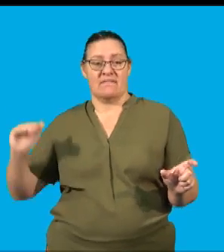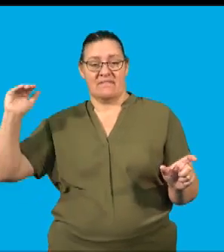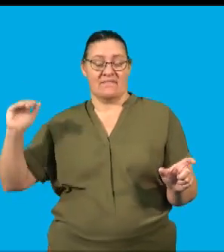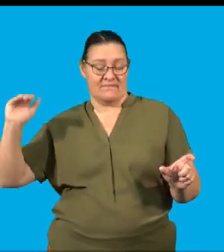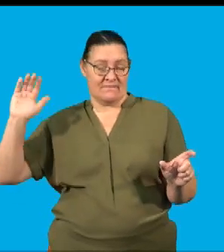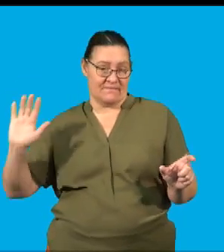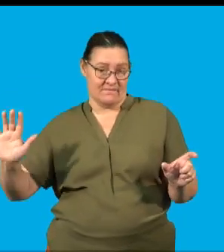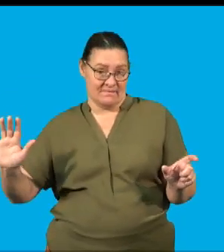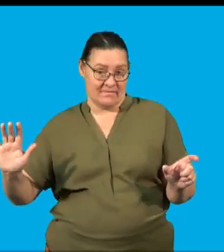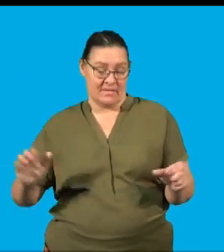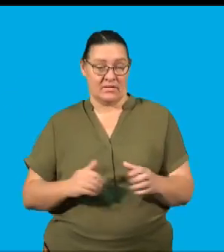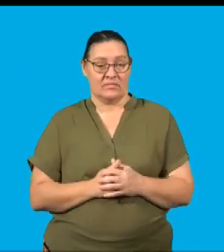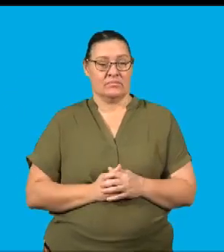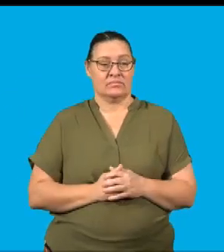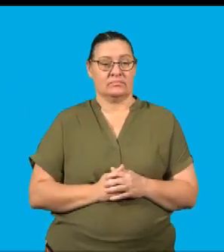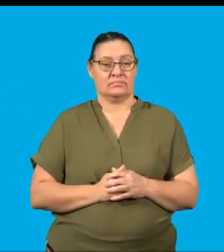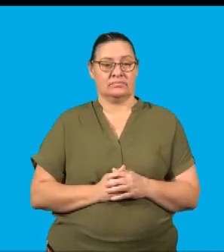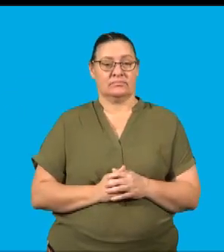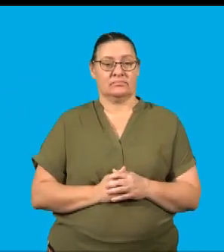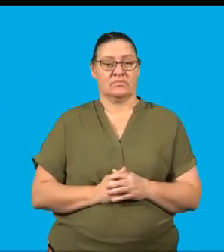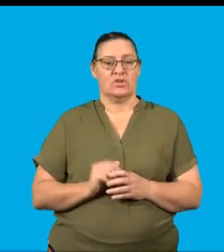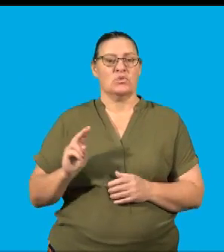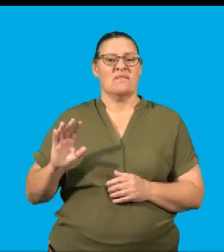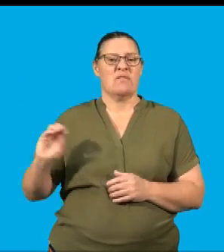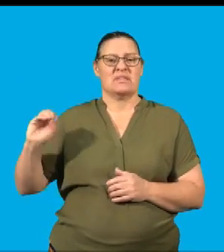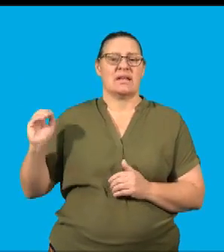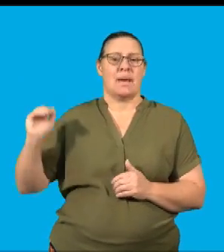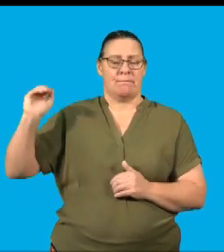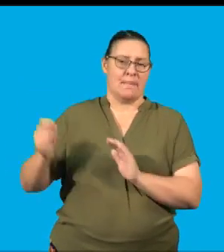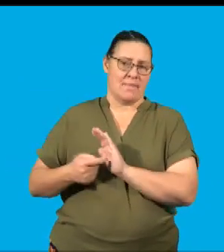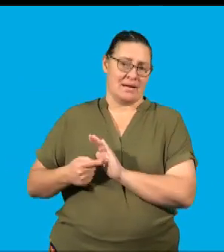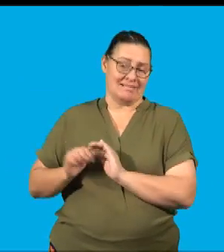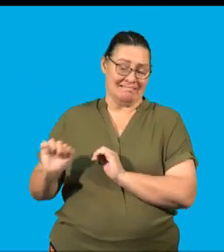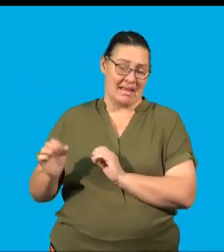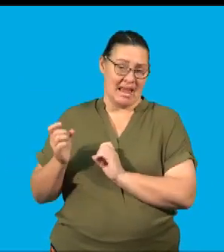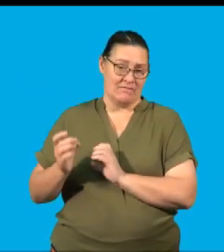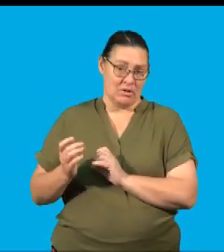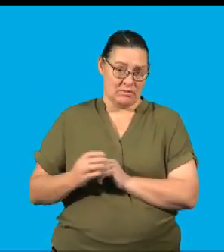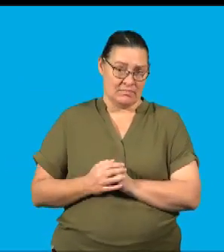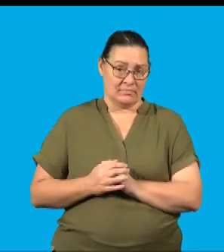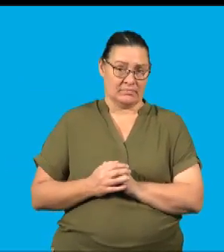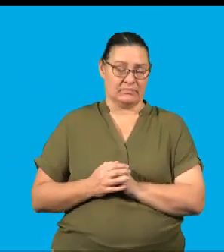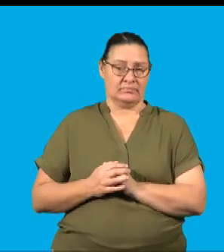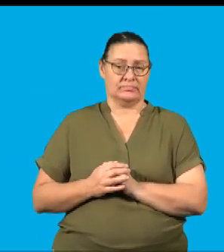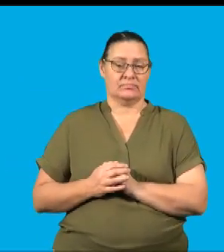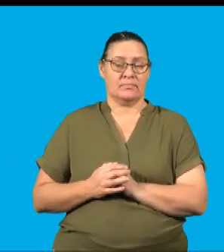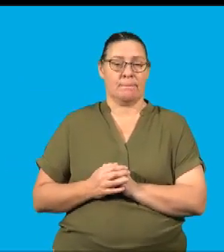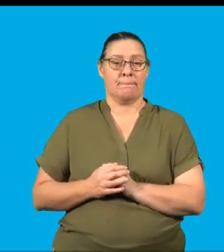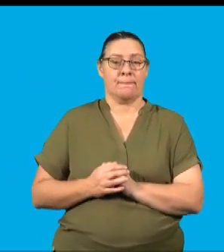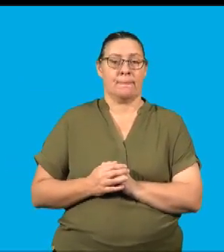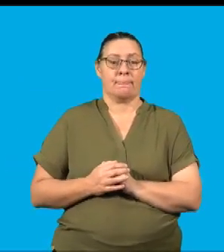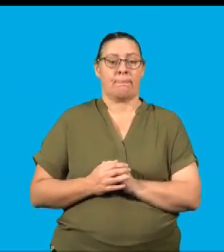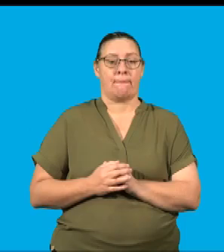25%. Upper 25% mark of your data set. Before you can calculate